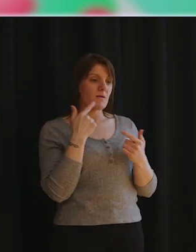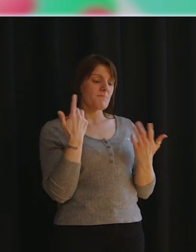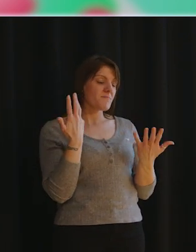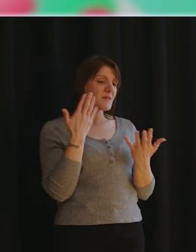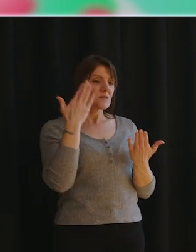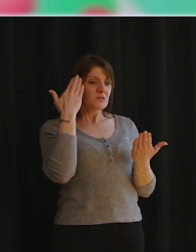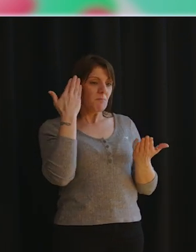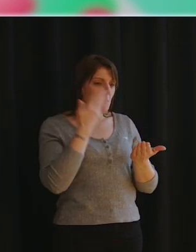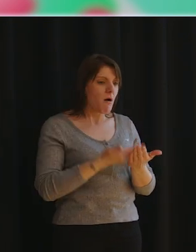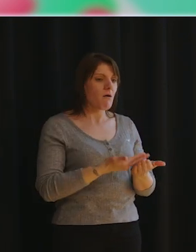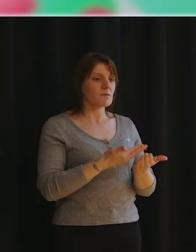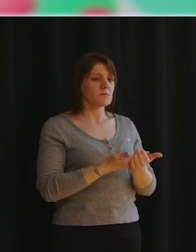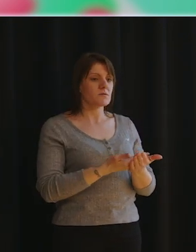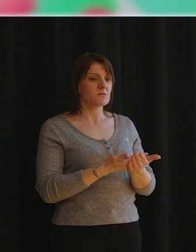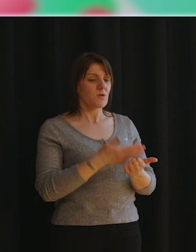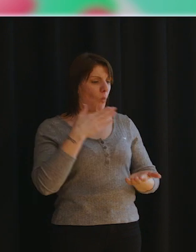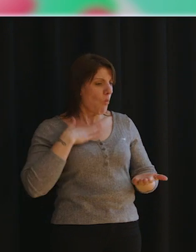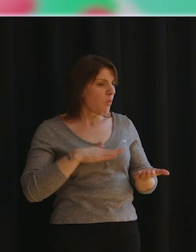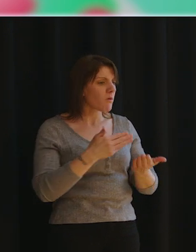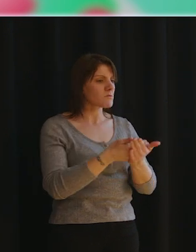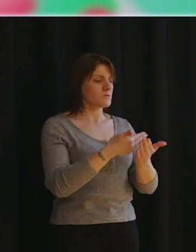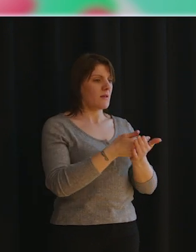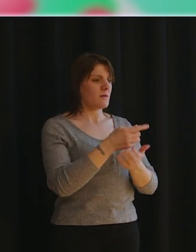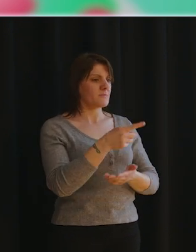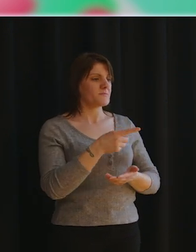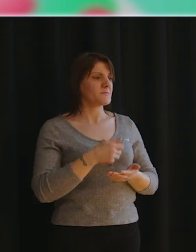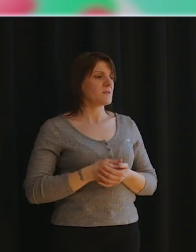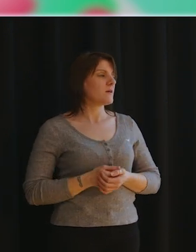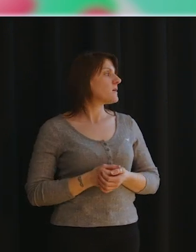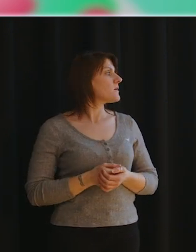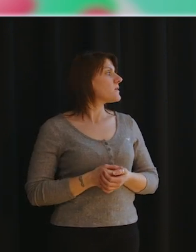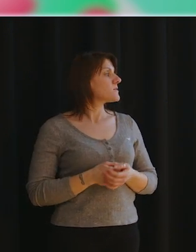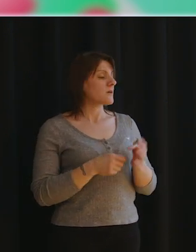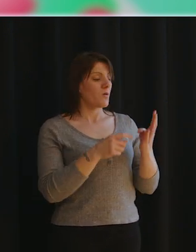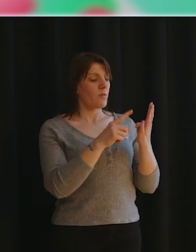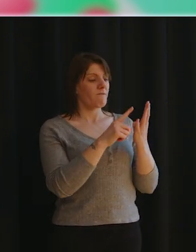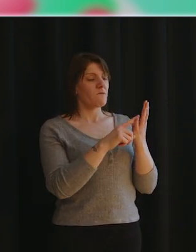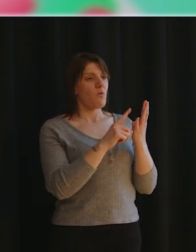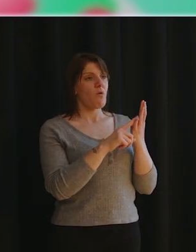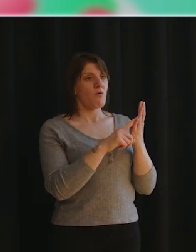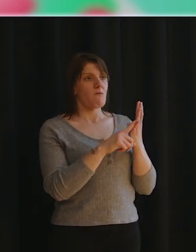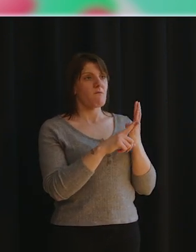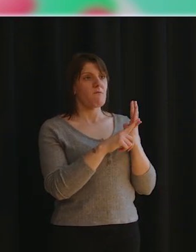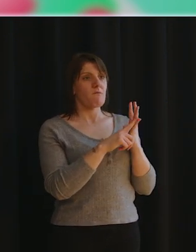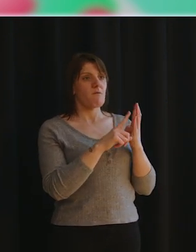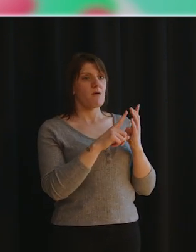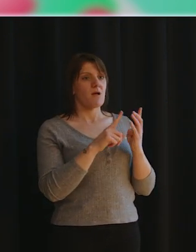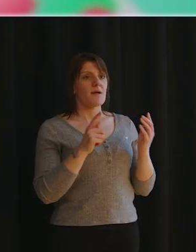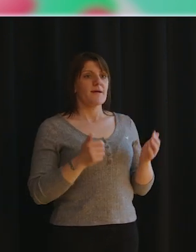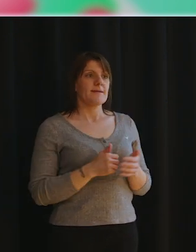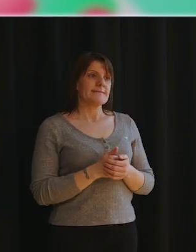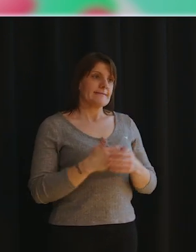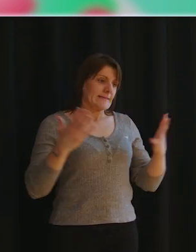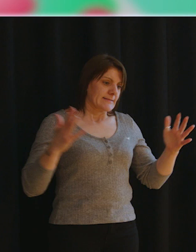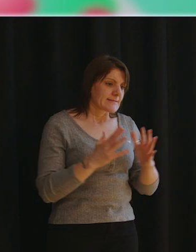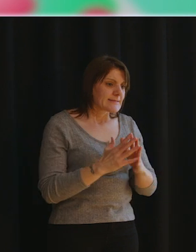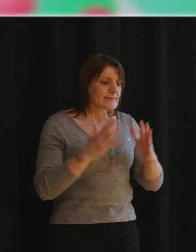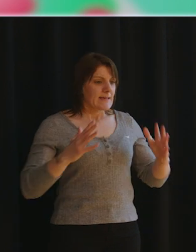from. And also this leads on to one of the fourth points up there, which is the obsessive behaviours.